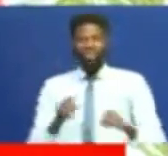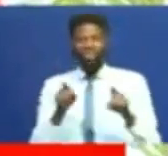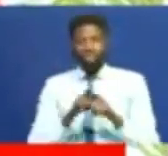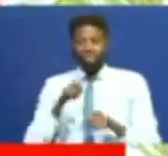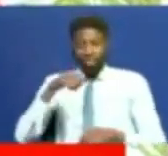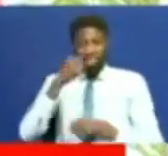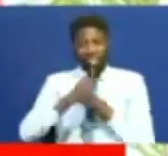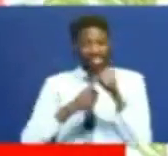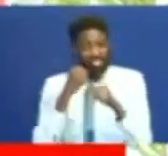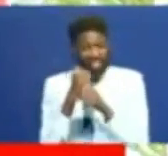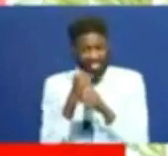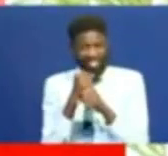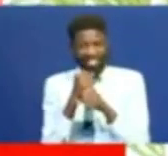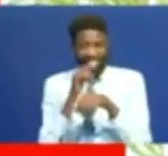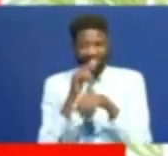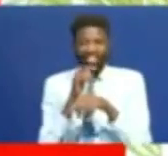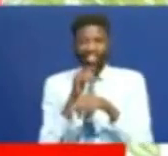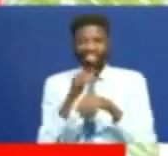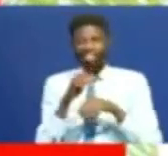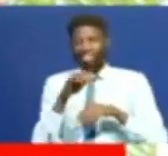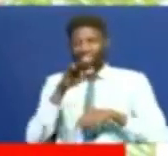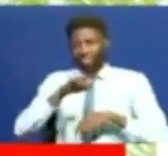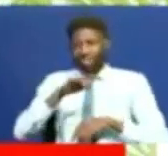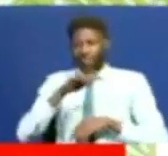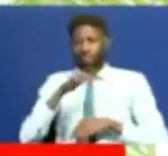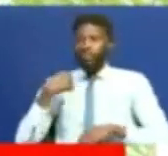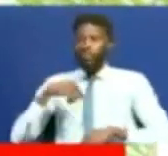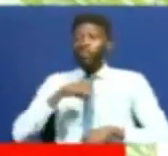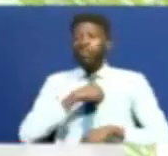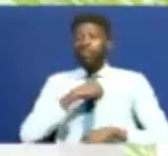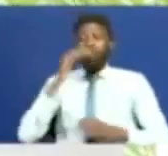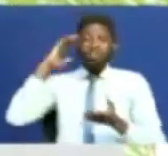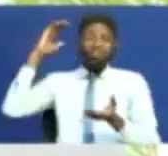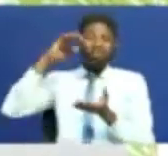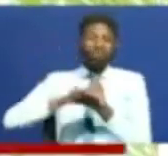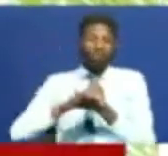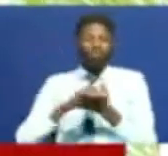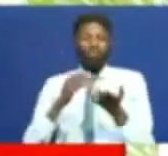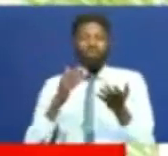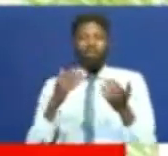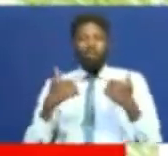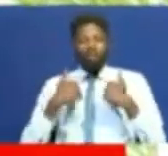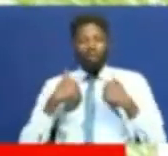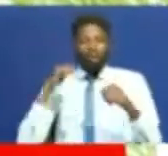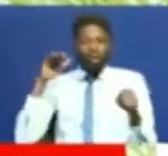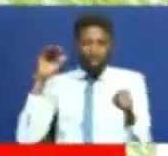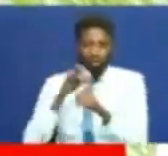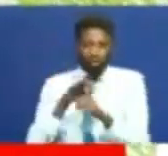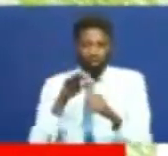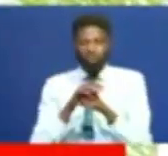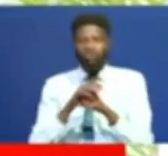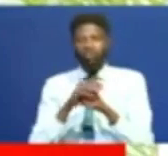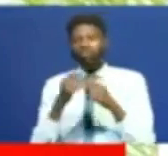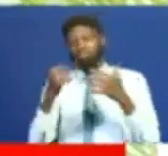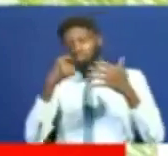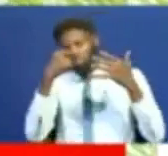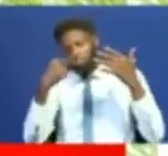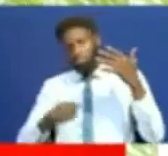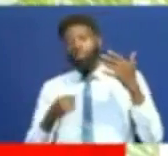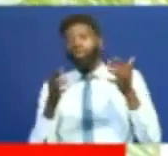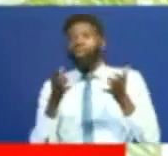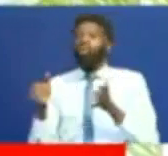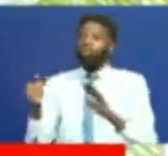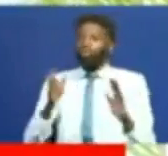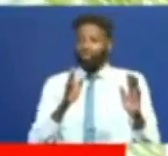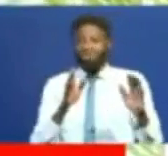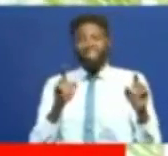this year. We believe that there is tremendous potential and scope for these trade numbers to